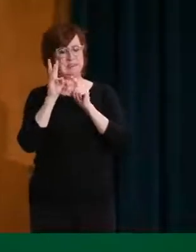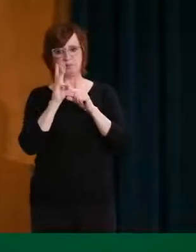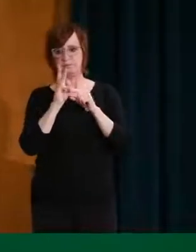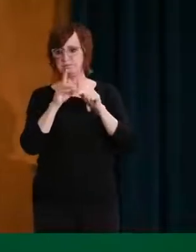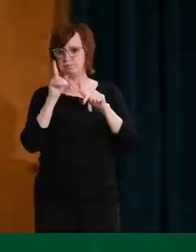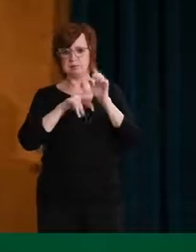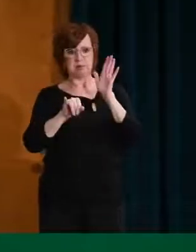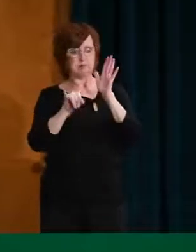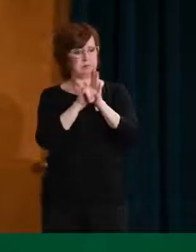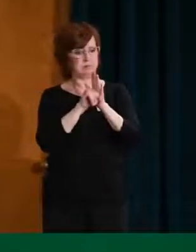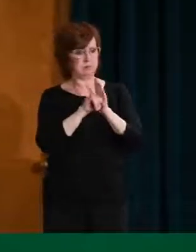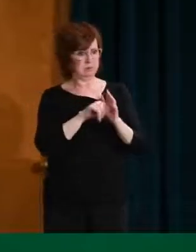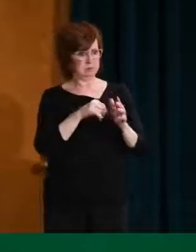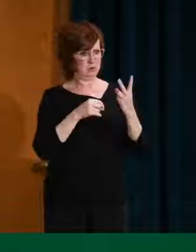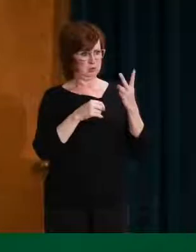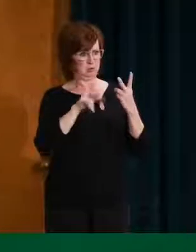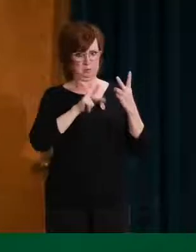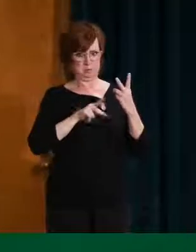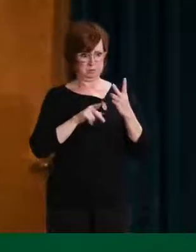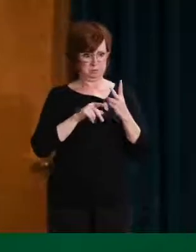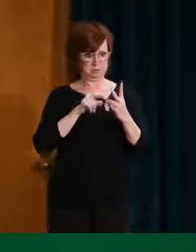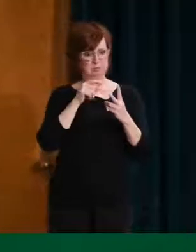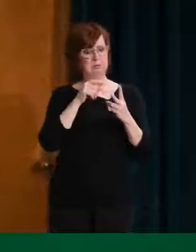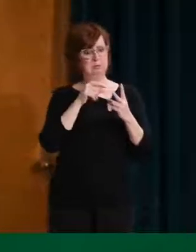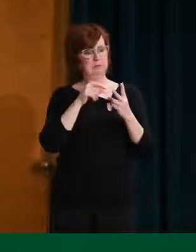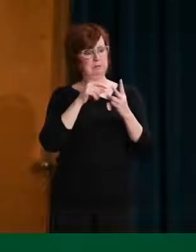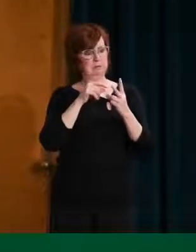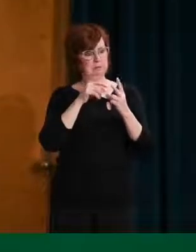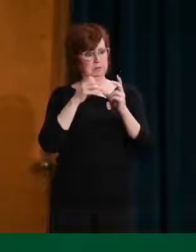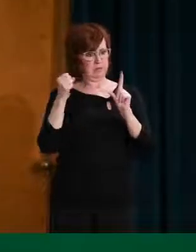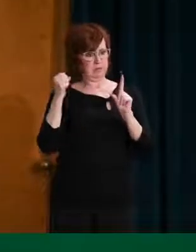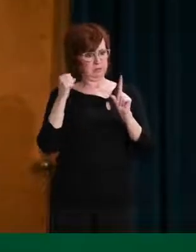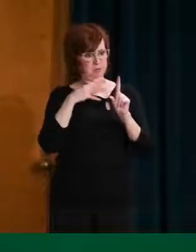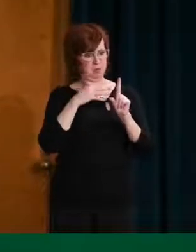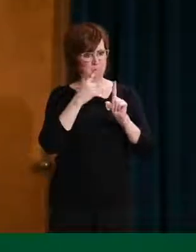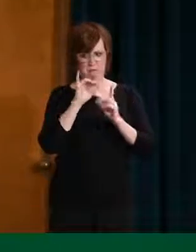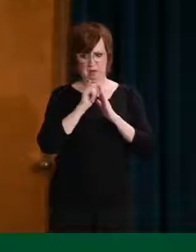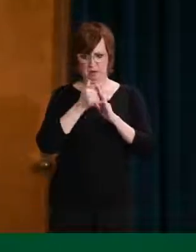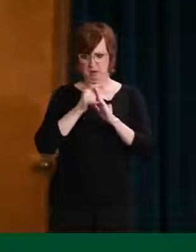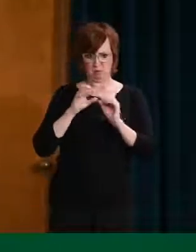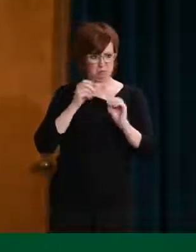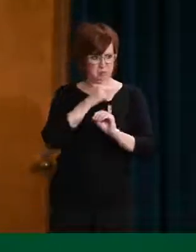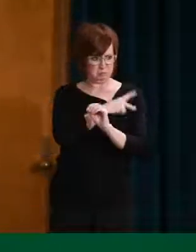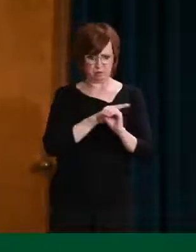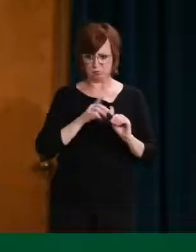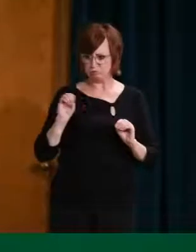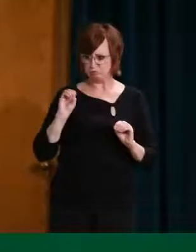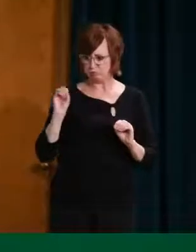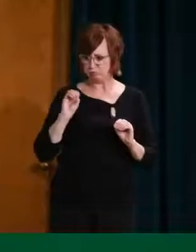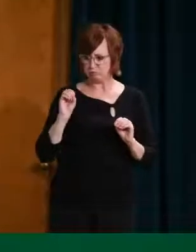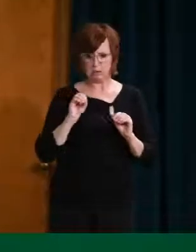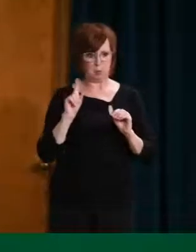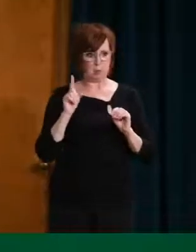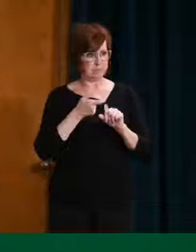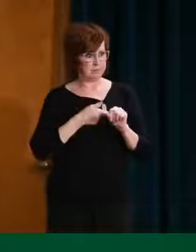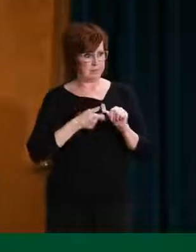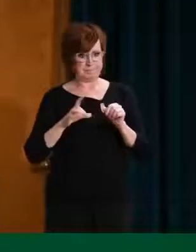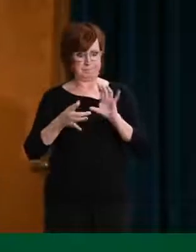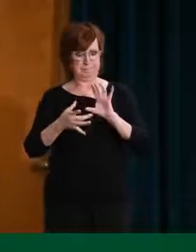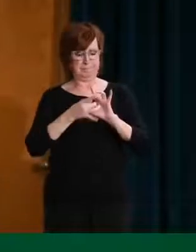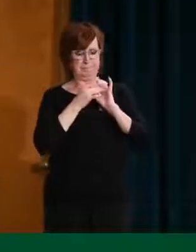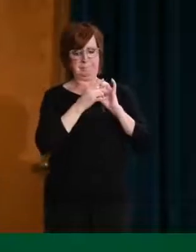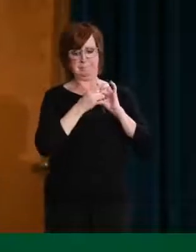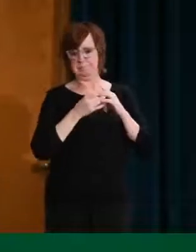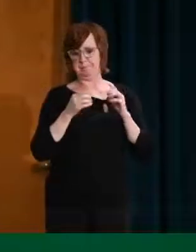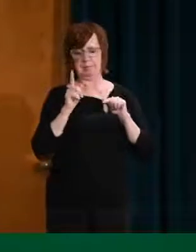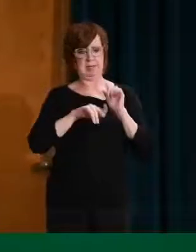in direct patient contact. So the exposure could have happened in a community setting or in a healthcare environment. We also are